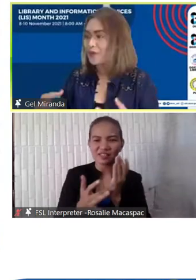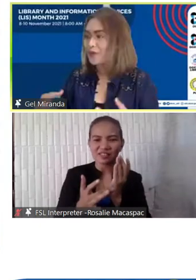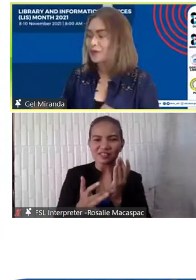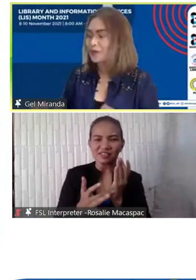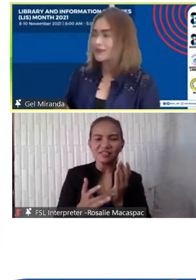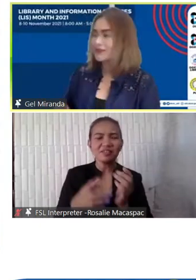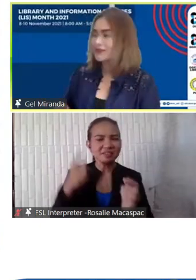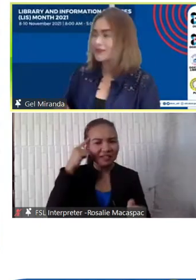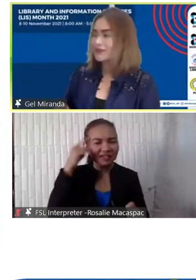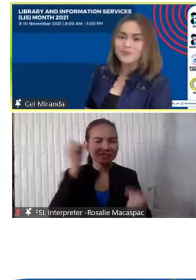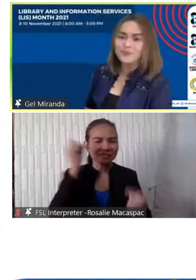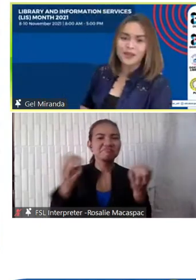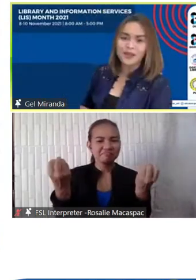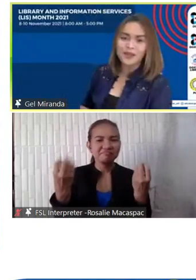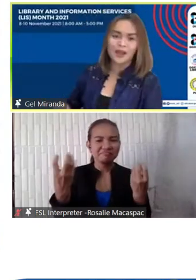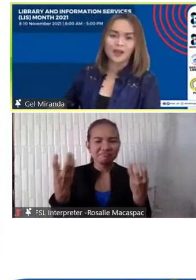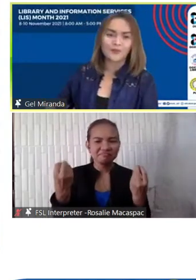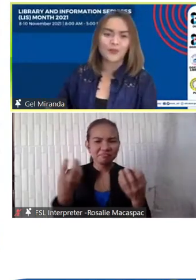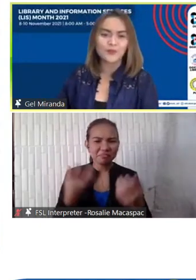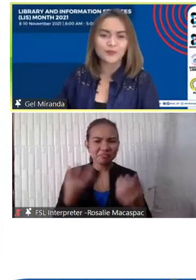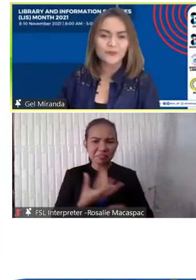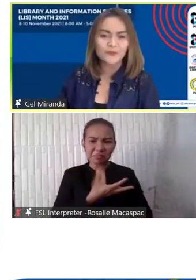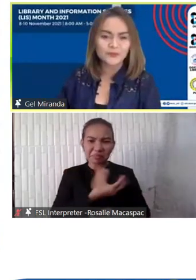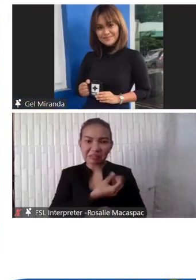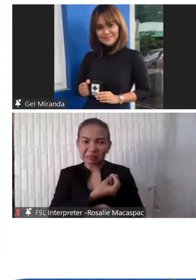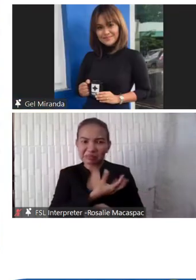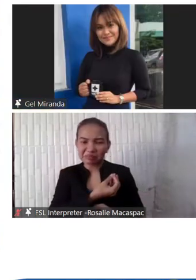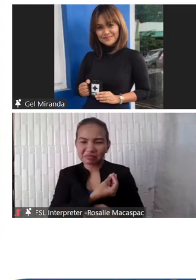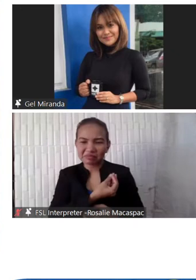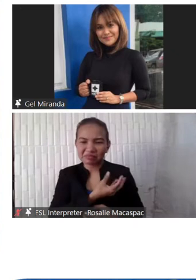science, marami sa atin na natatakot, di ba?